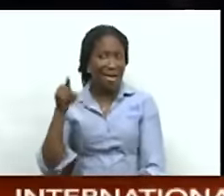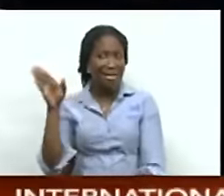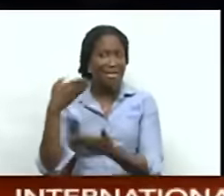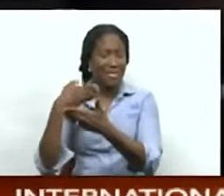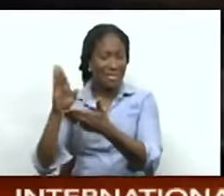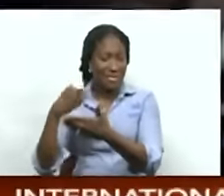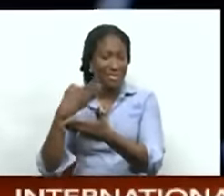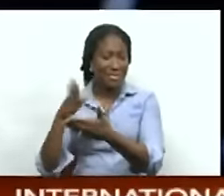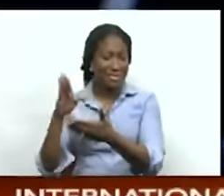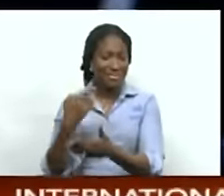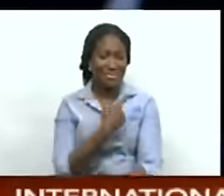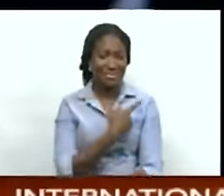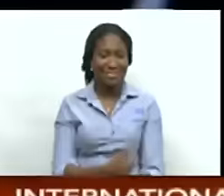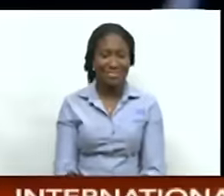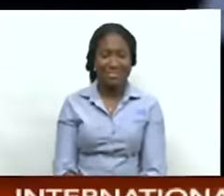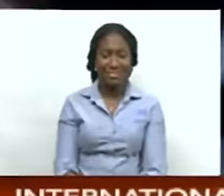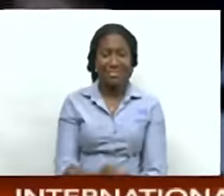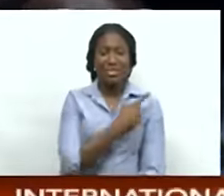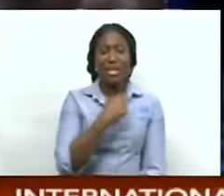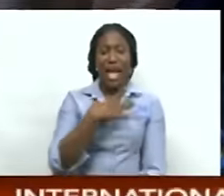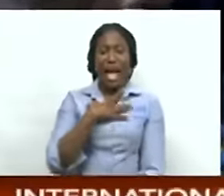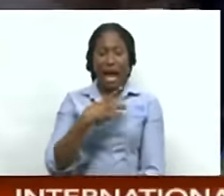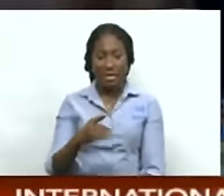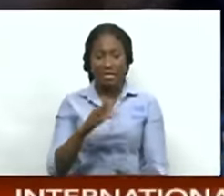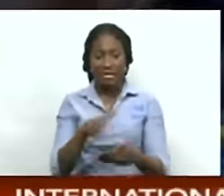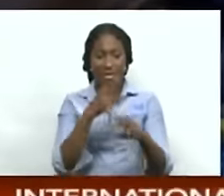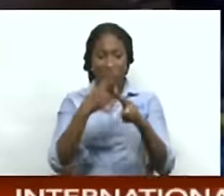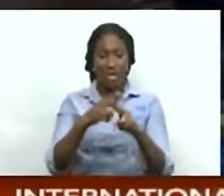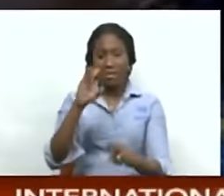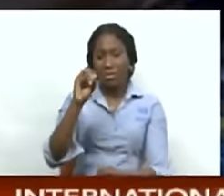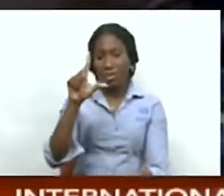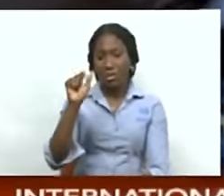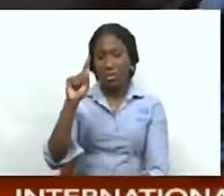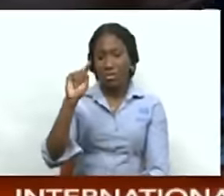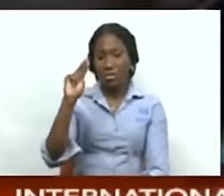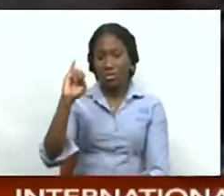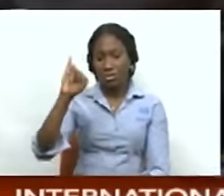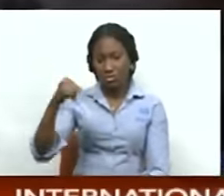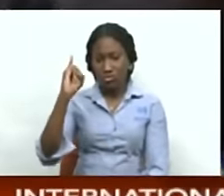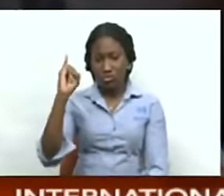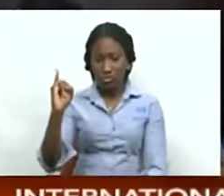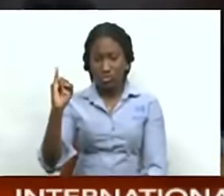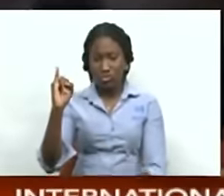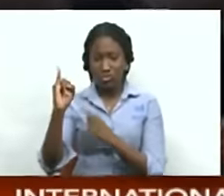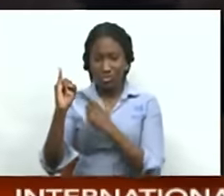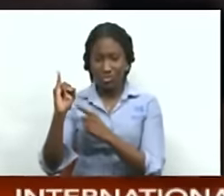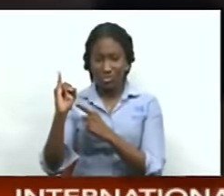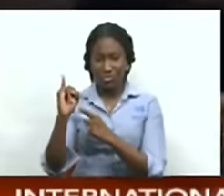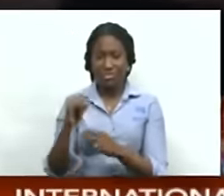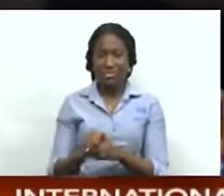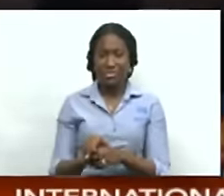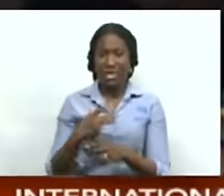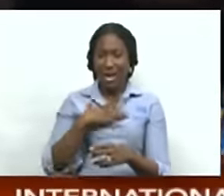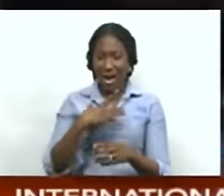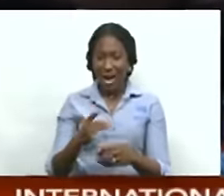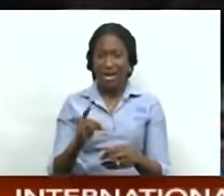But I like all the tunes, G2 boy. But I like the version before he recorded when he was playing it on the piano.